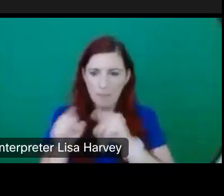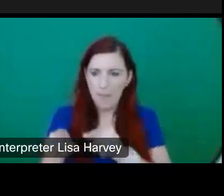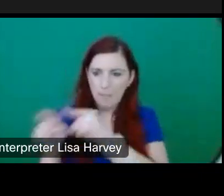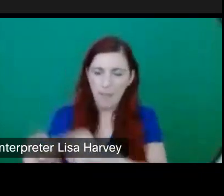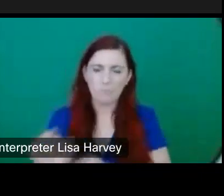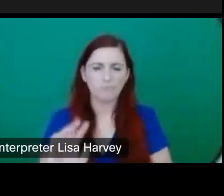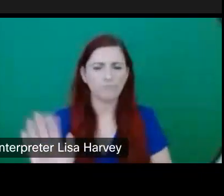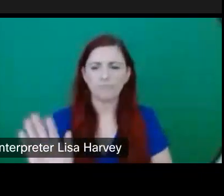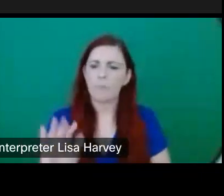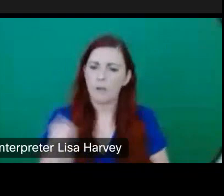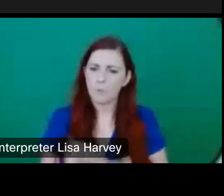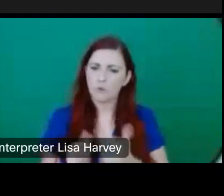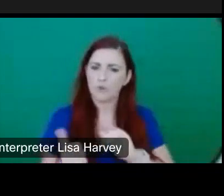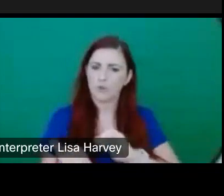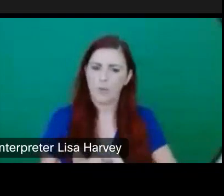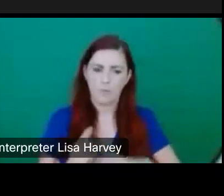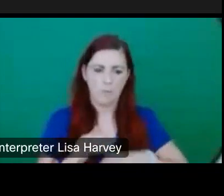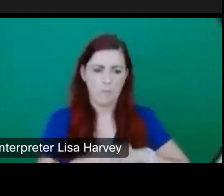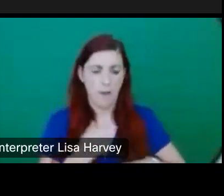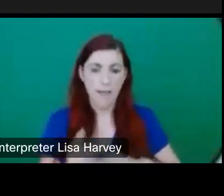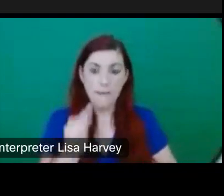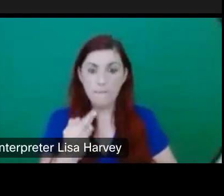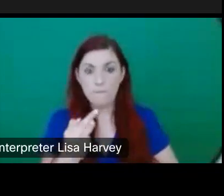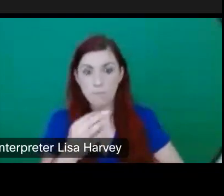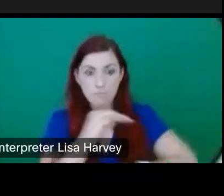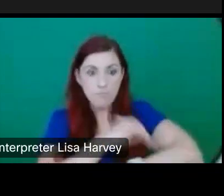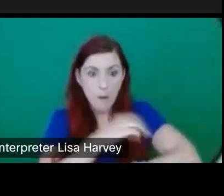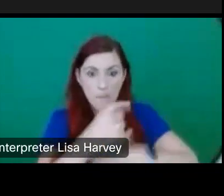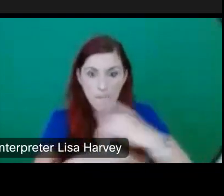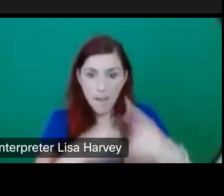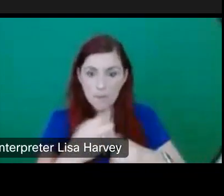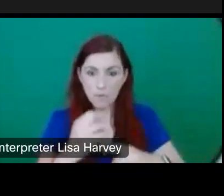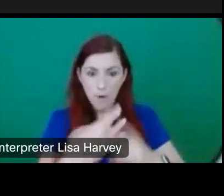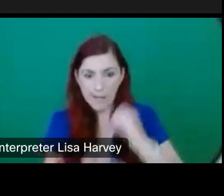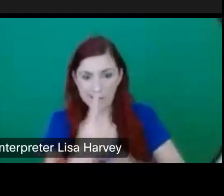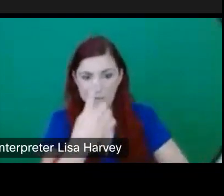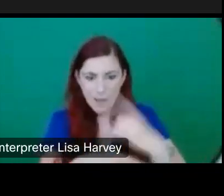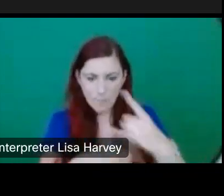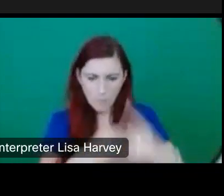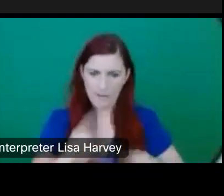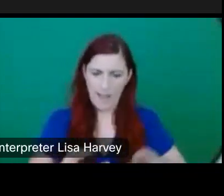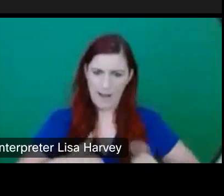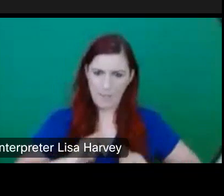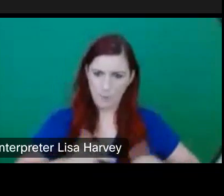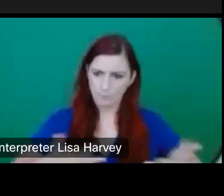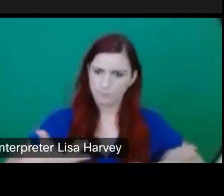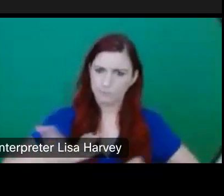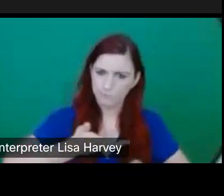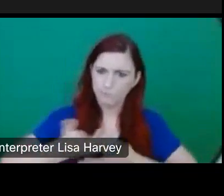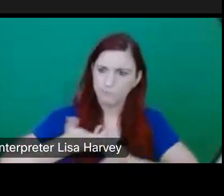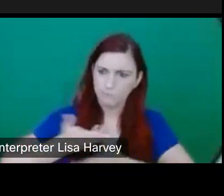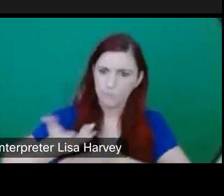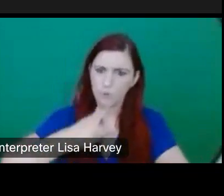where if something does go wrong, people can talk openly about it, can give patients the information that they